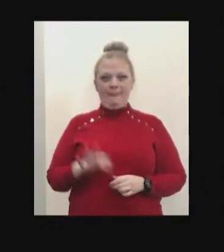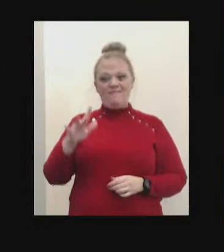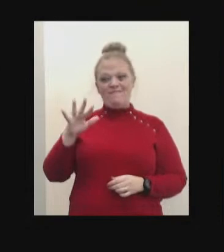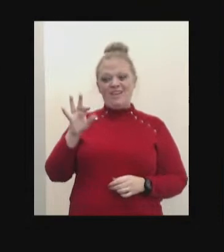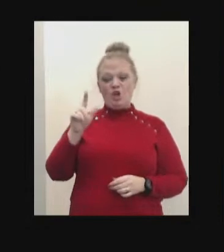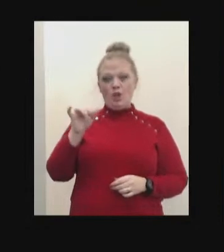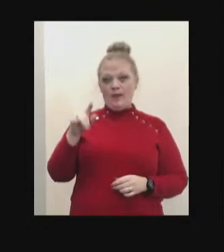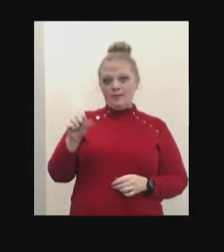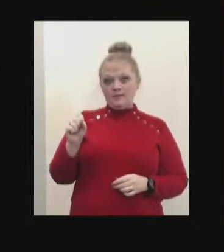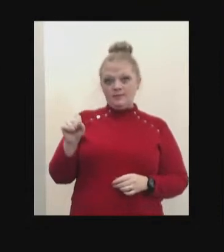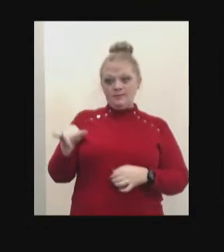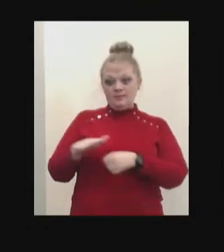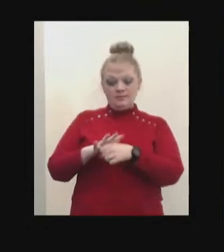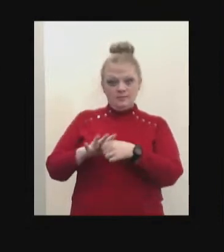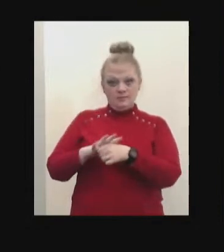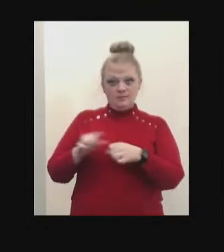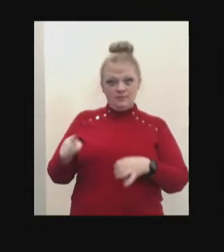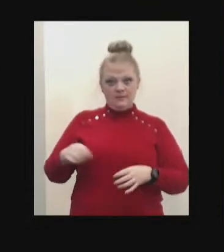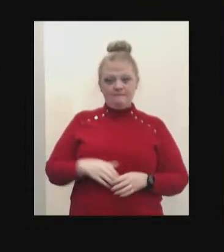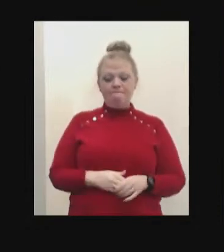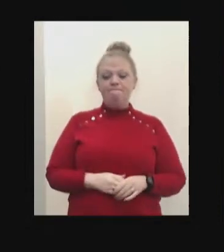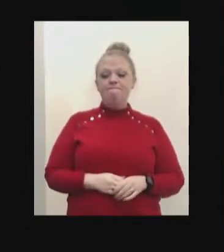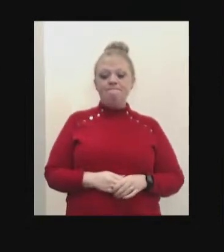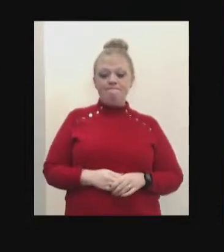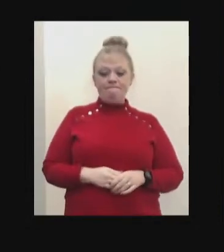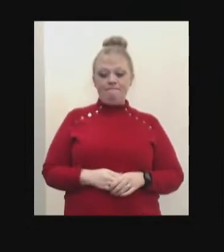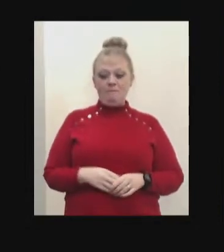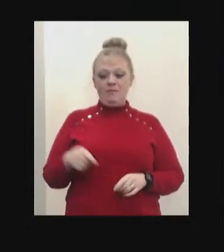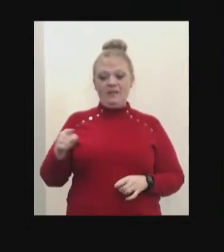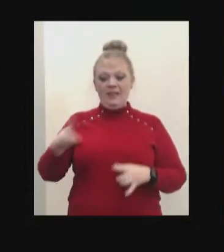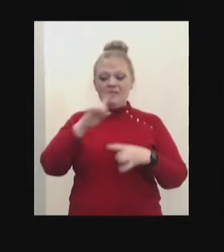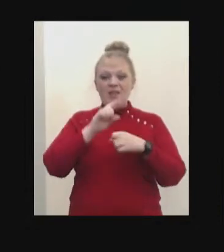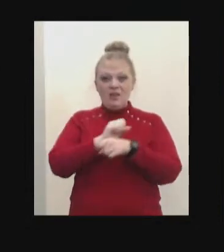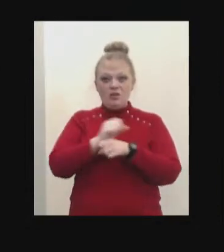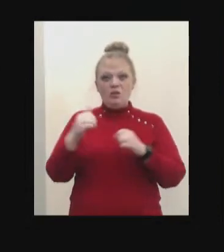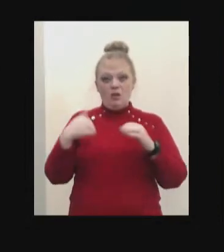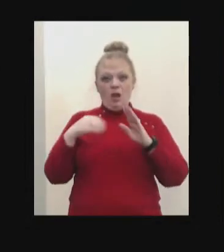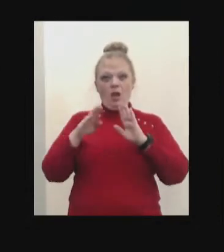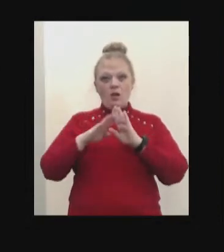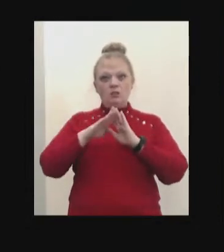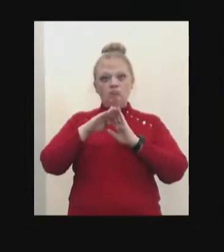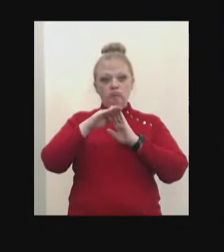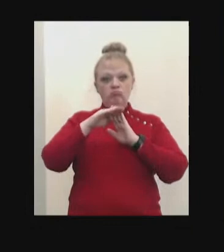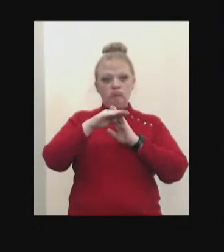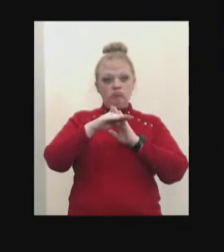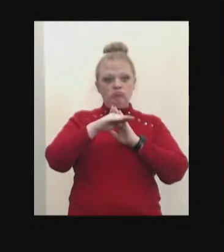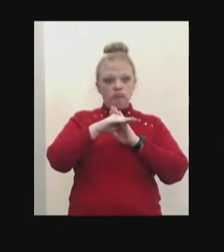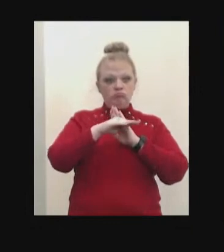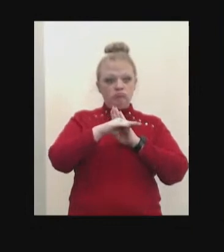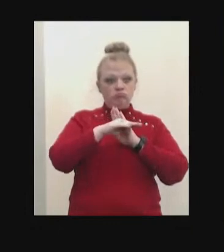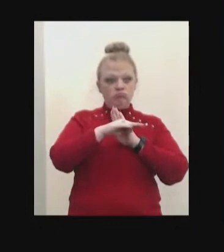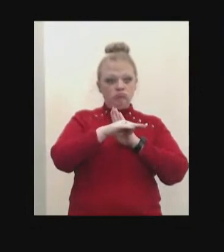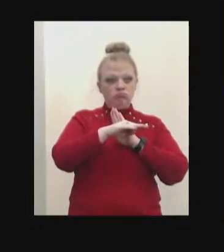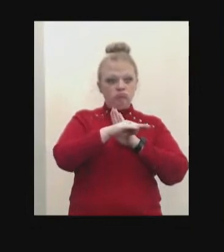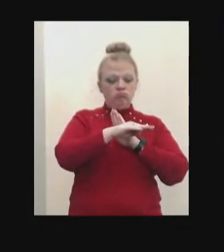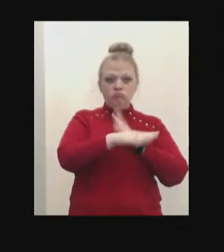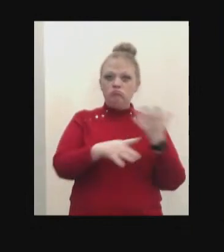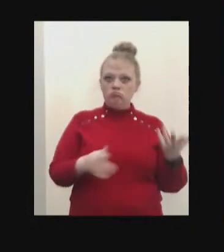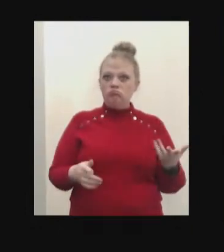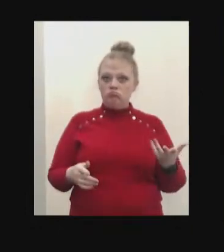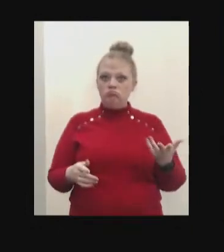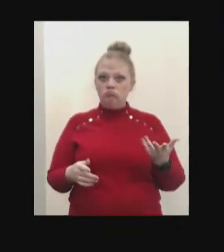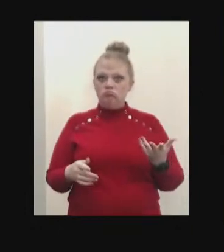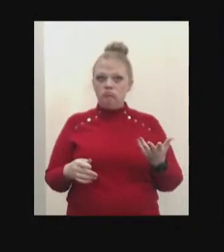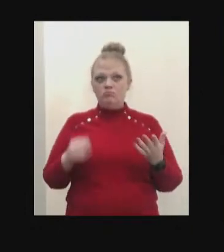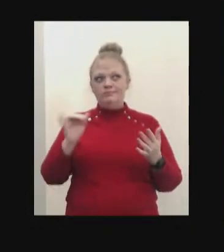region. The Finger Lakes region has actually had a steady decline, and they have not seen a decrease, though thankfully it appears they're plateauing